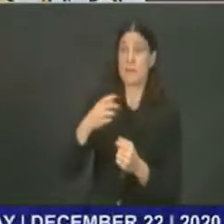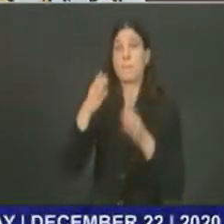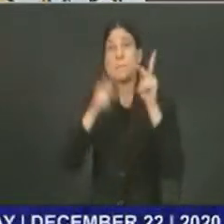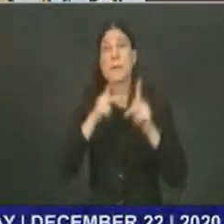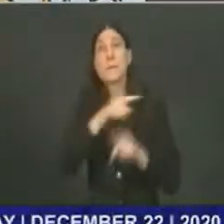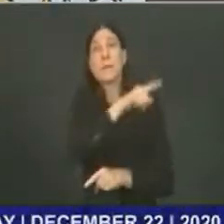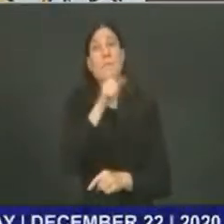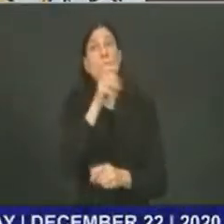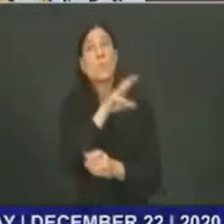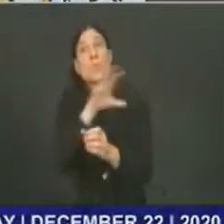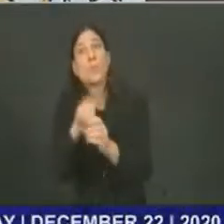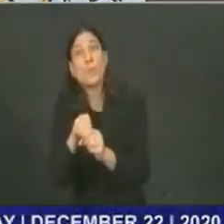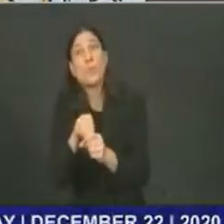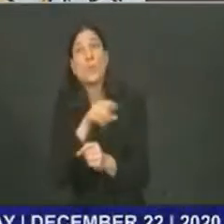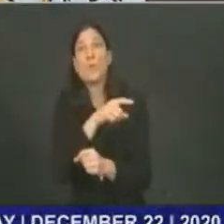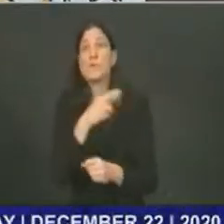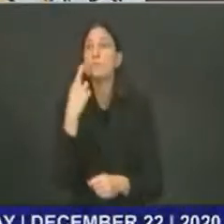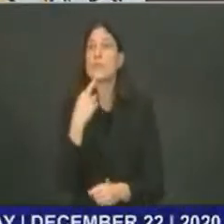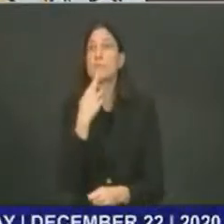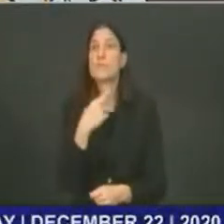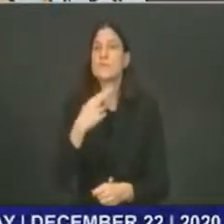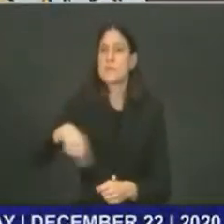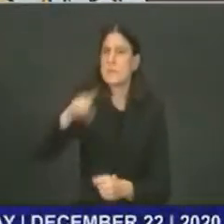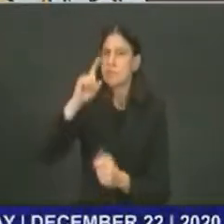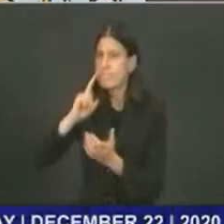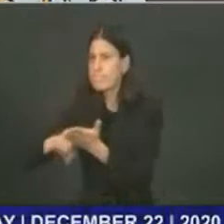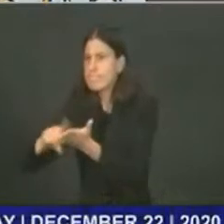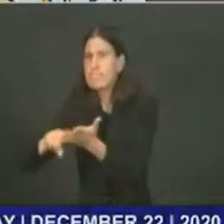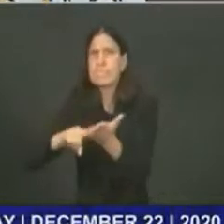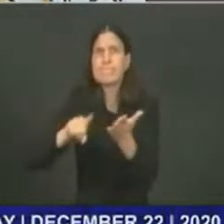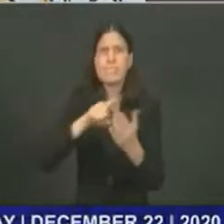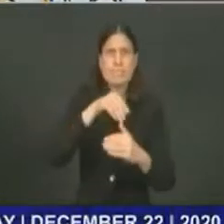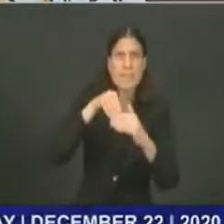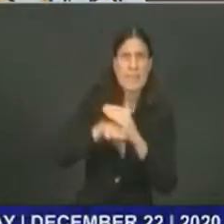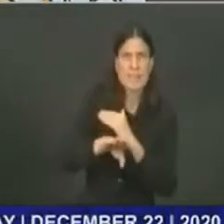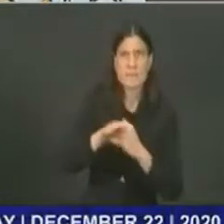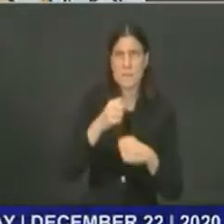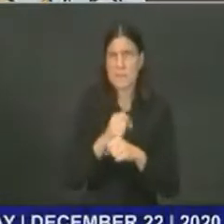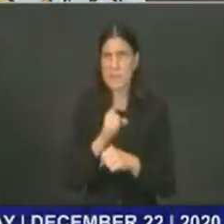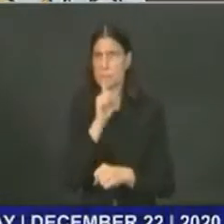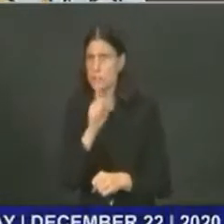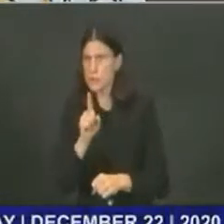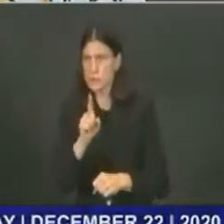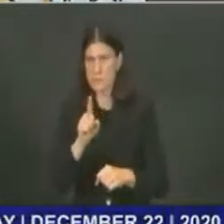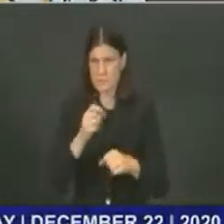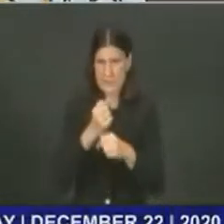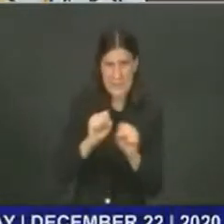honest. But they've done it. They've done it nights, weekends, 7 days a week with grace, with